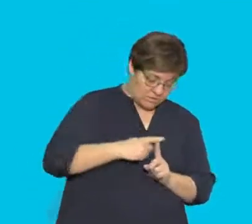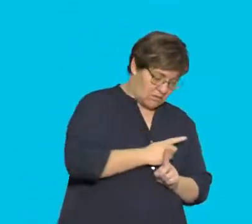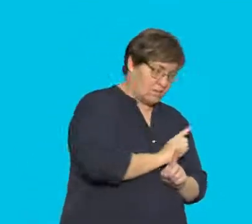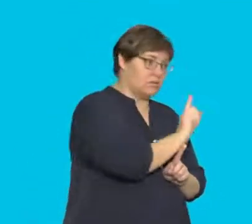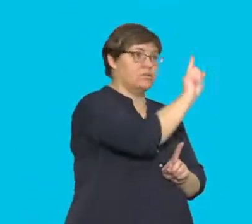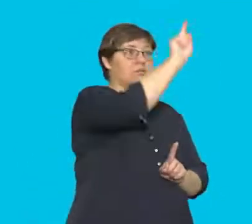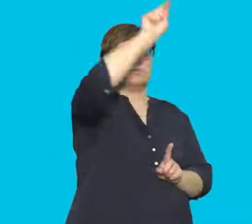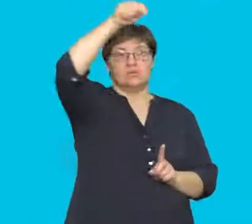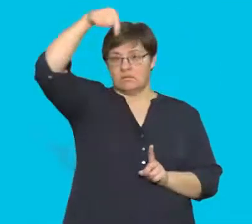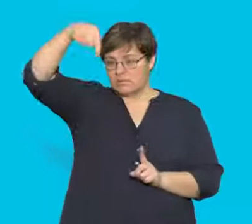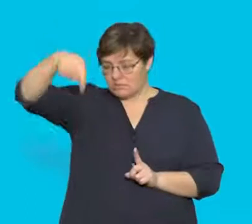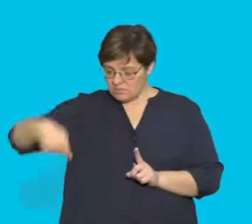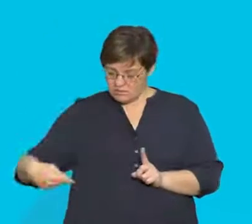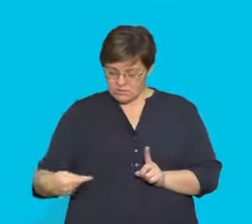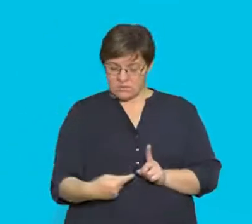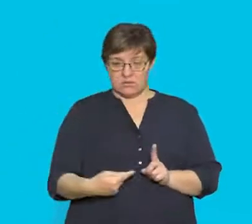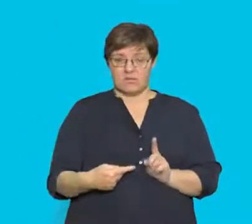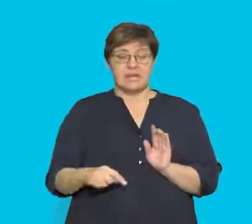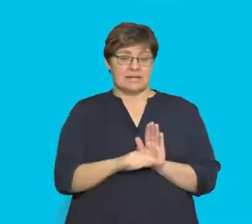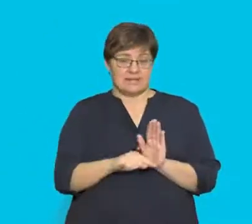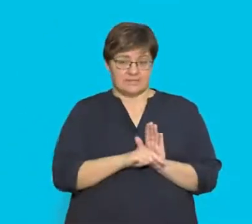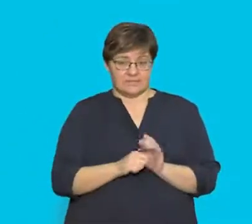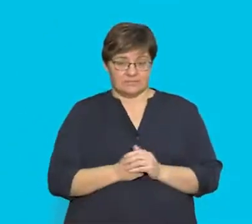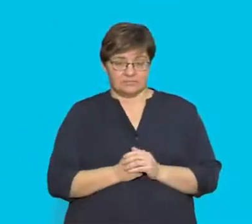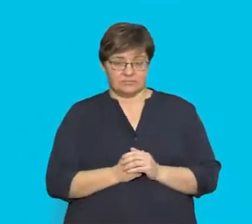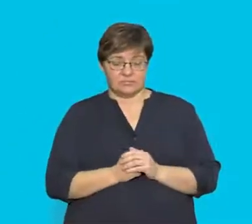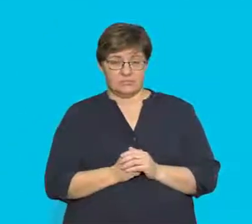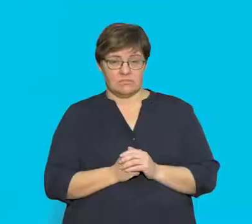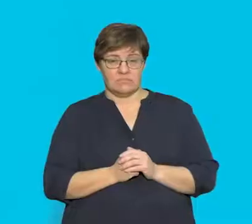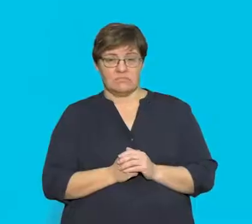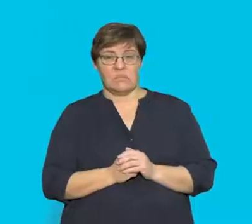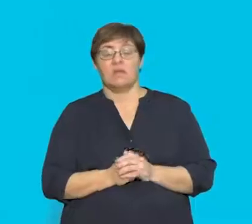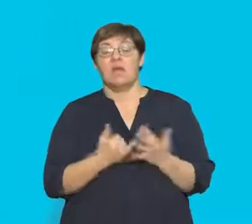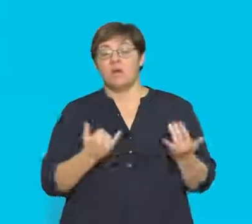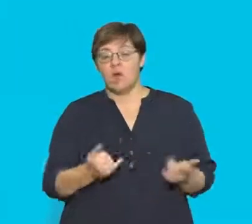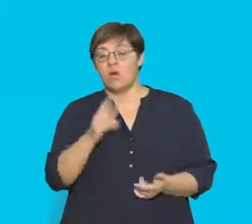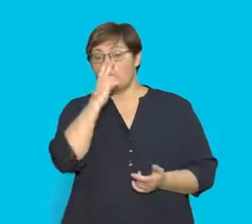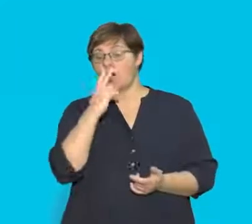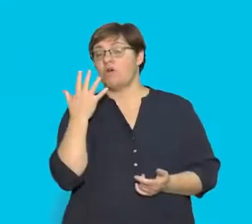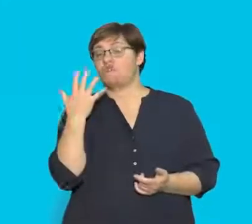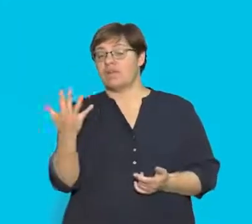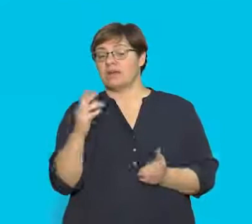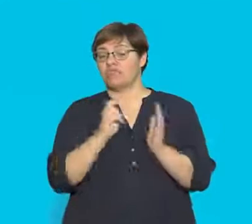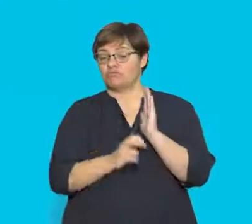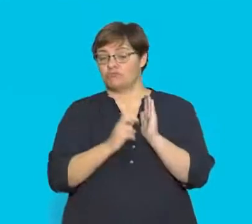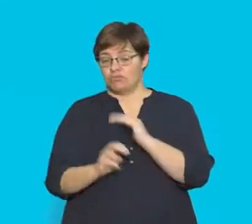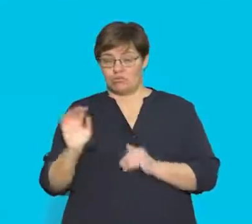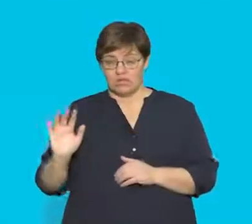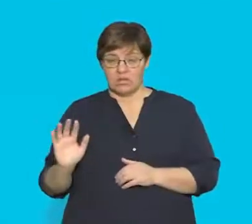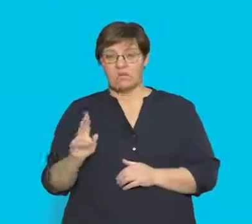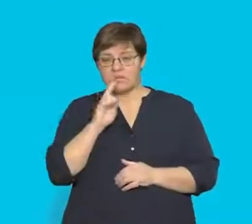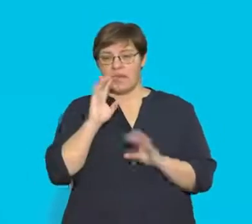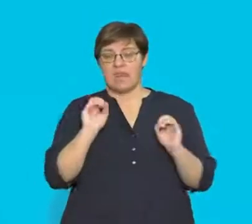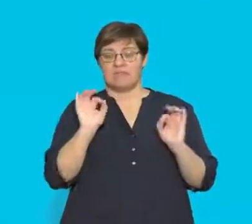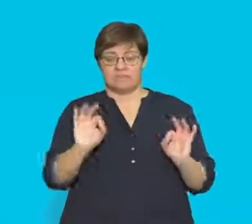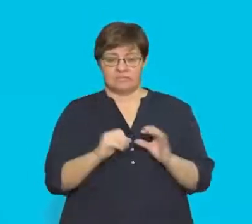arrows. Just to make absolutely sure, before we go and look at the simulation, let's check out the right-hand rule to make sure that we've